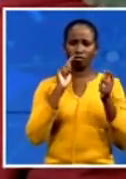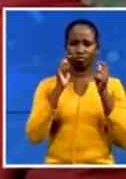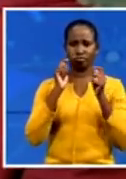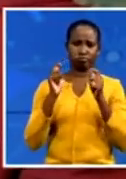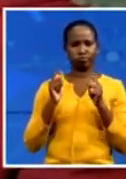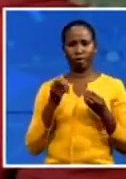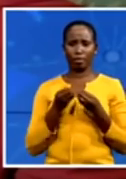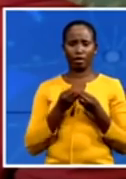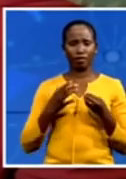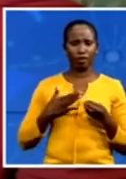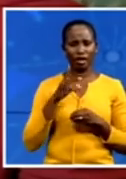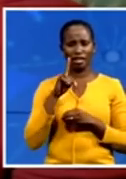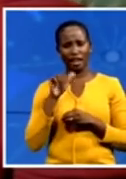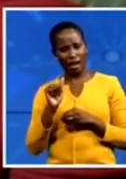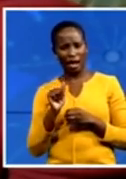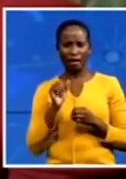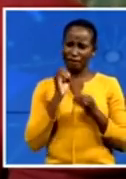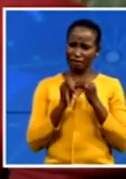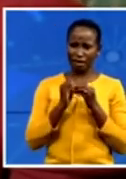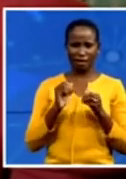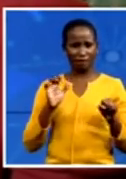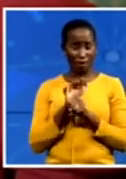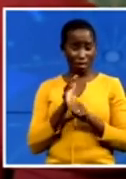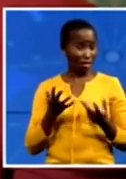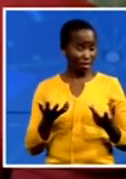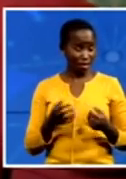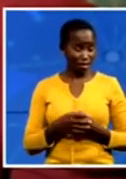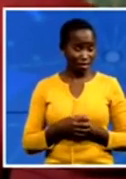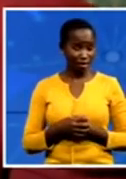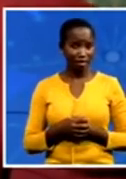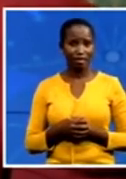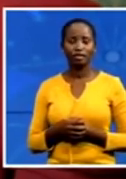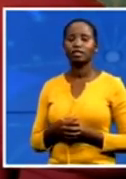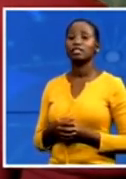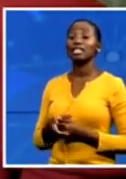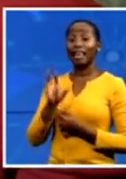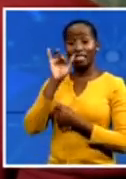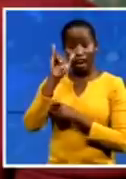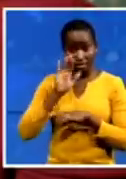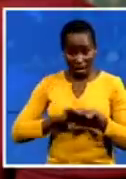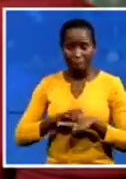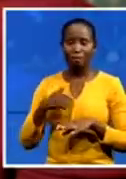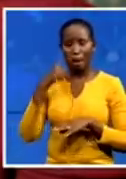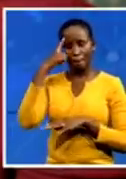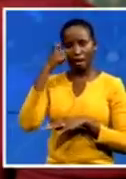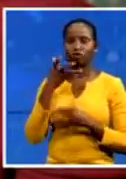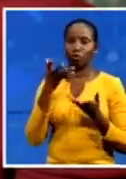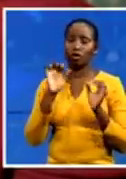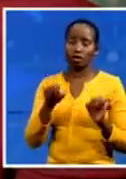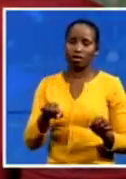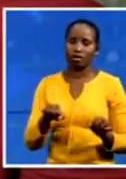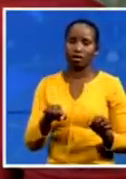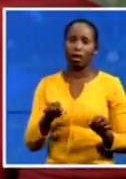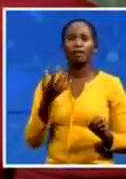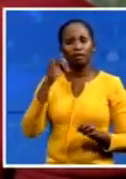out. And that was a big part of what I really believed, and it's still a big thing that I believe now, not just for the DA, but for the politics